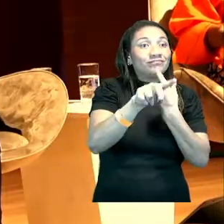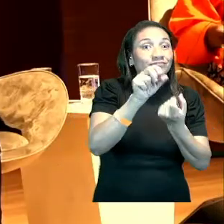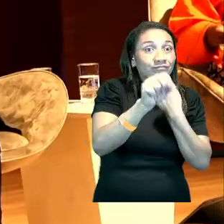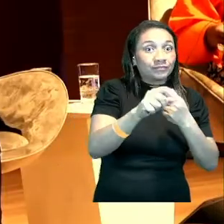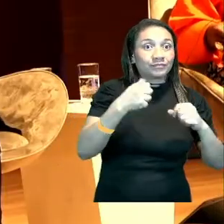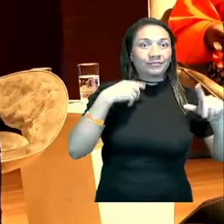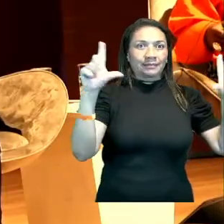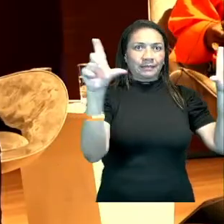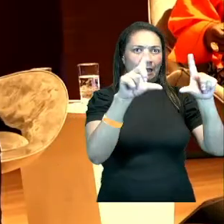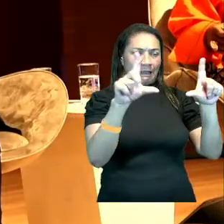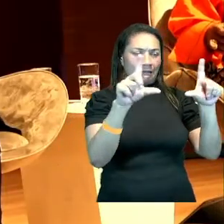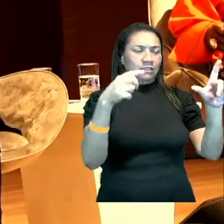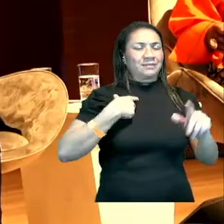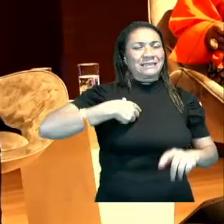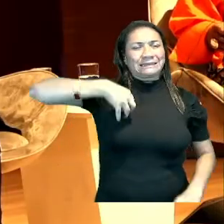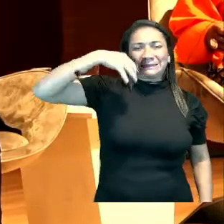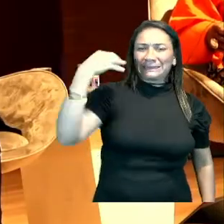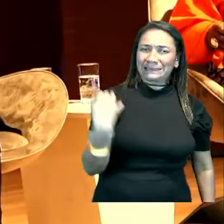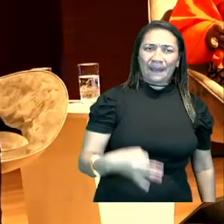I'm also a journalist,